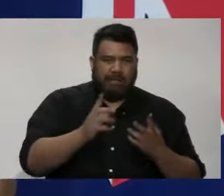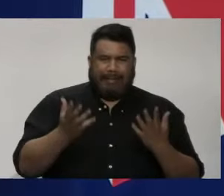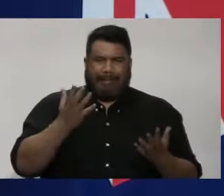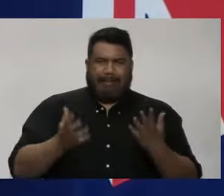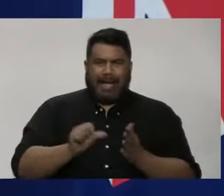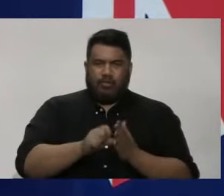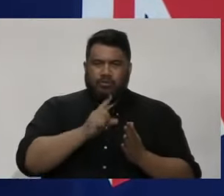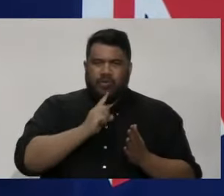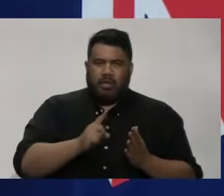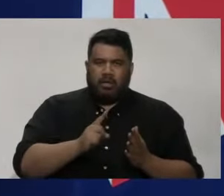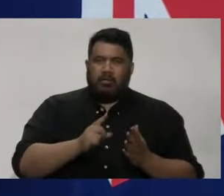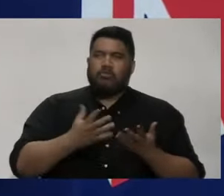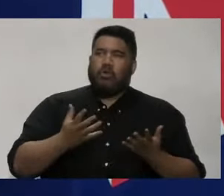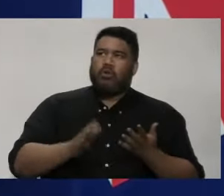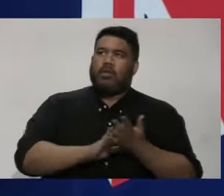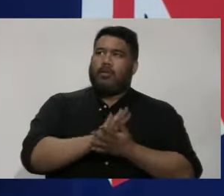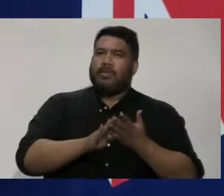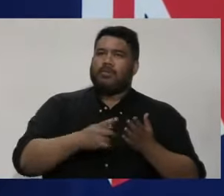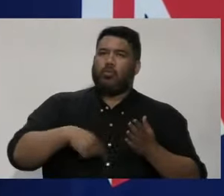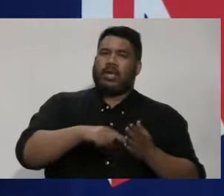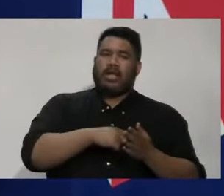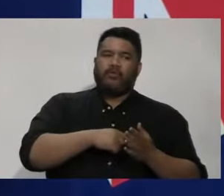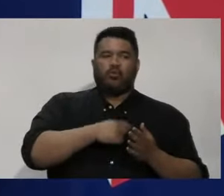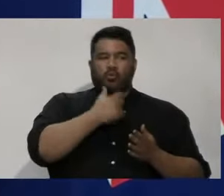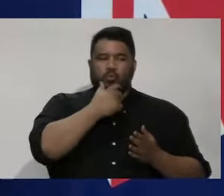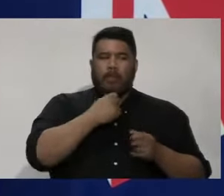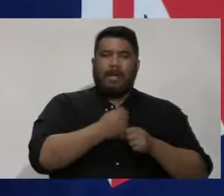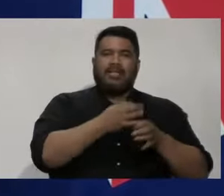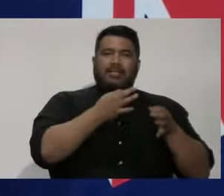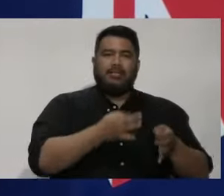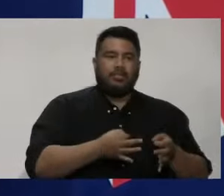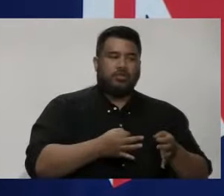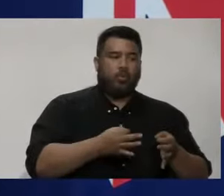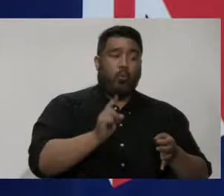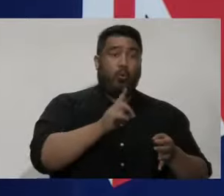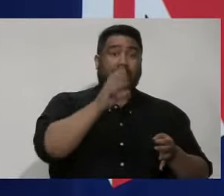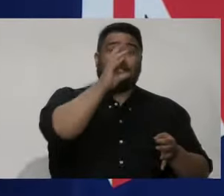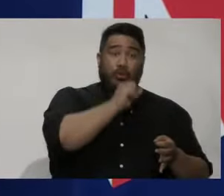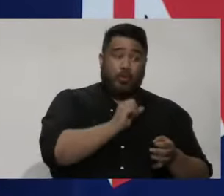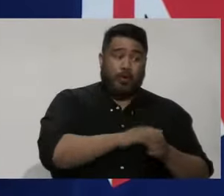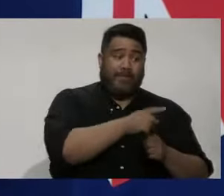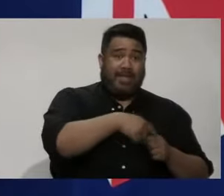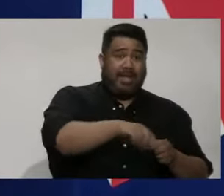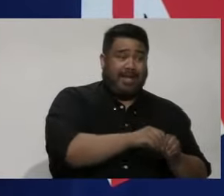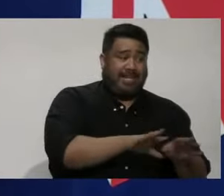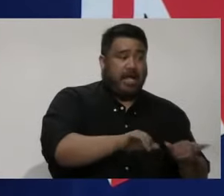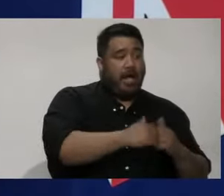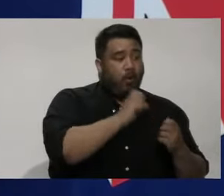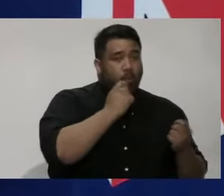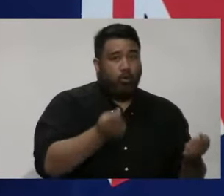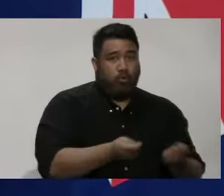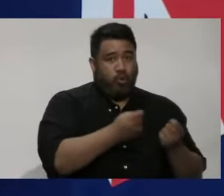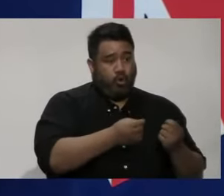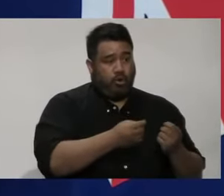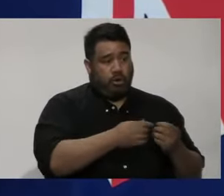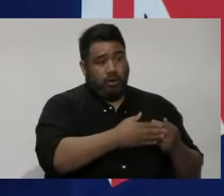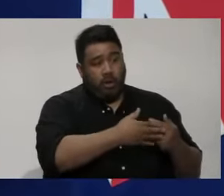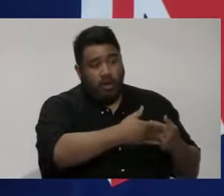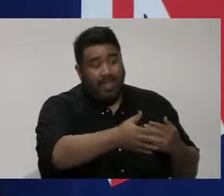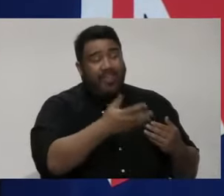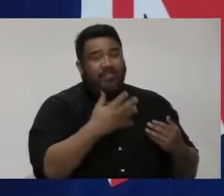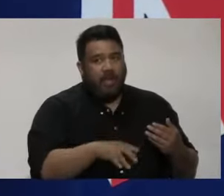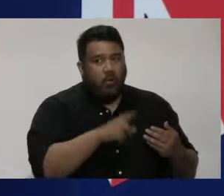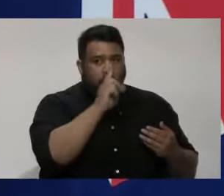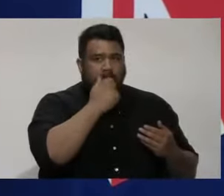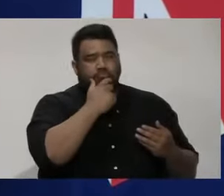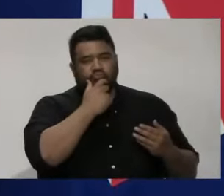some assumptions first about the behaviour of our largest cluster, then assumptions around if we came back in, how long we would be in for. I